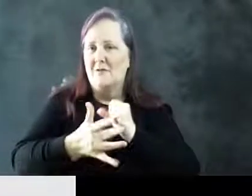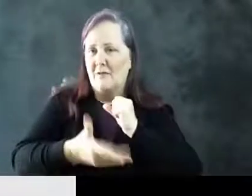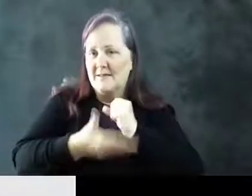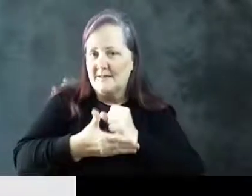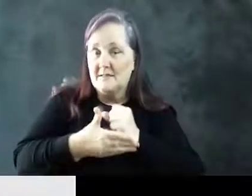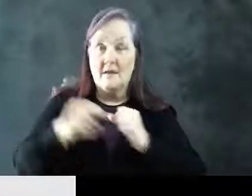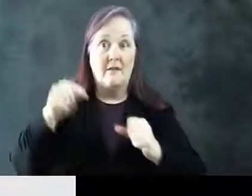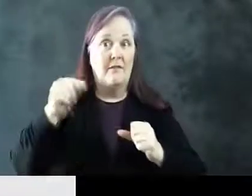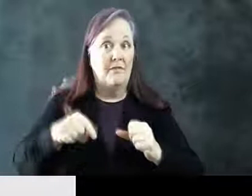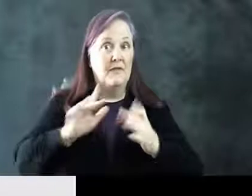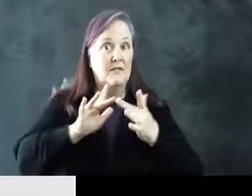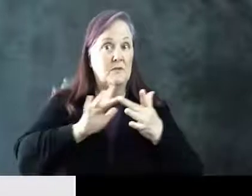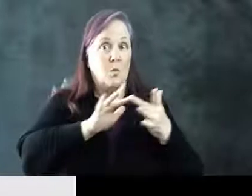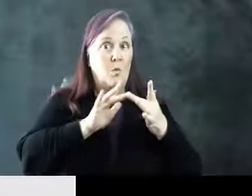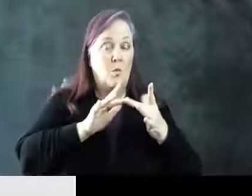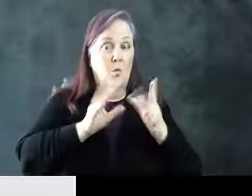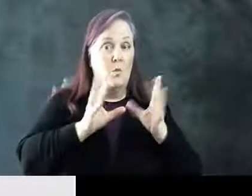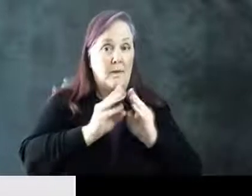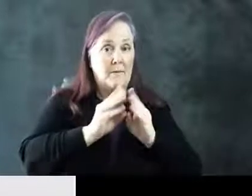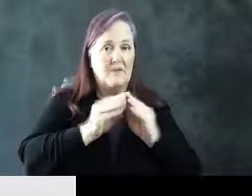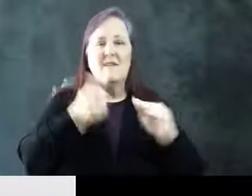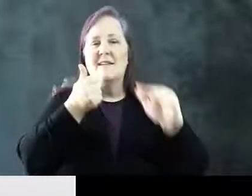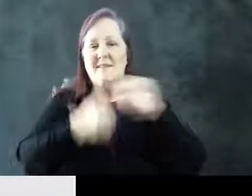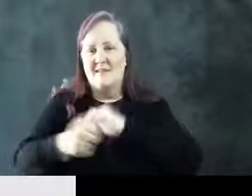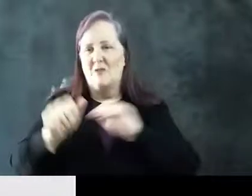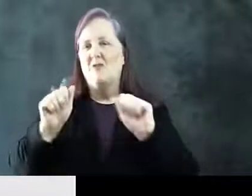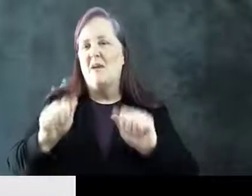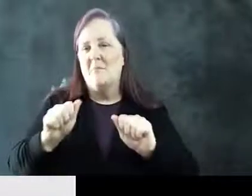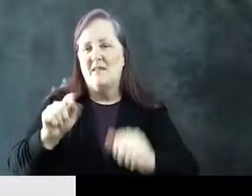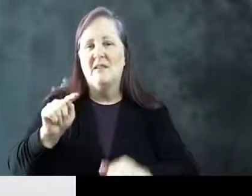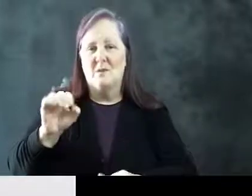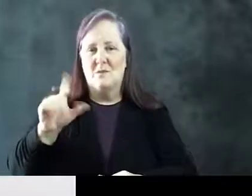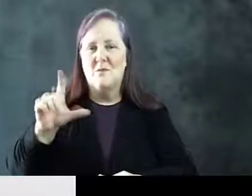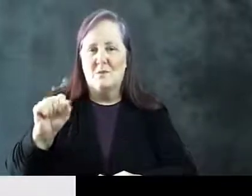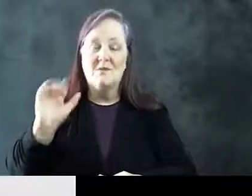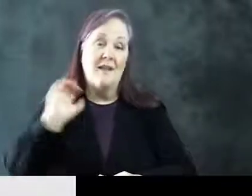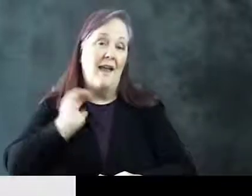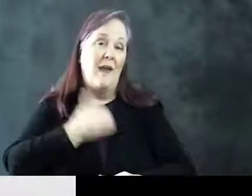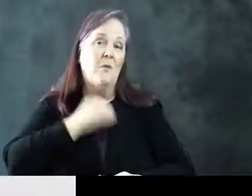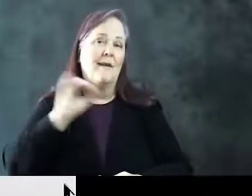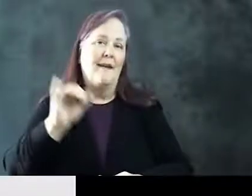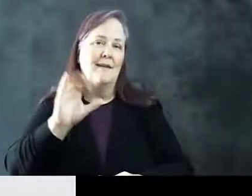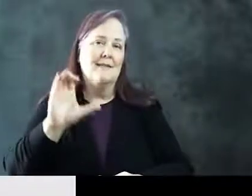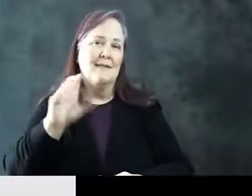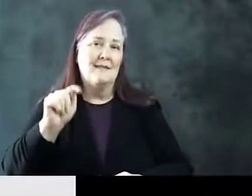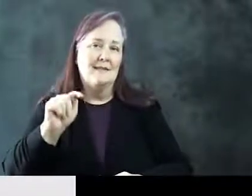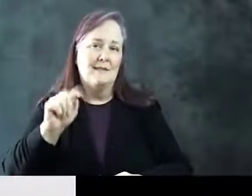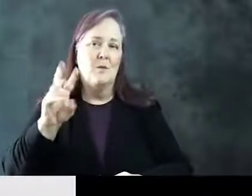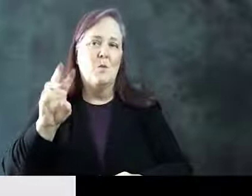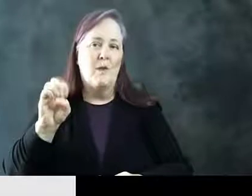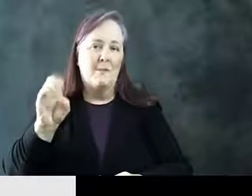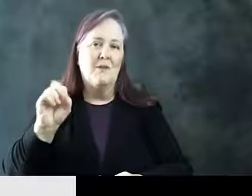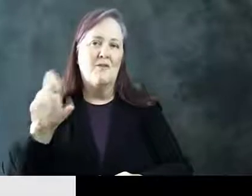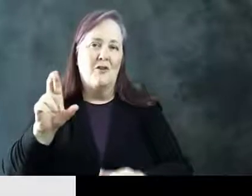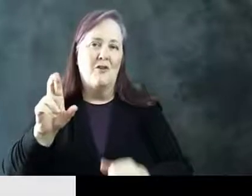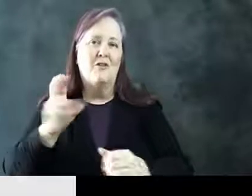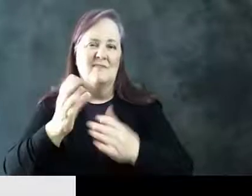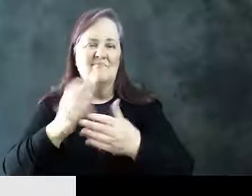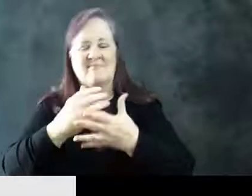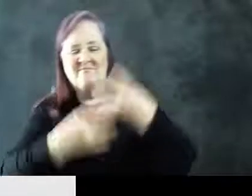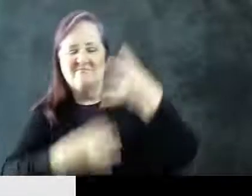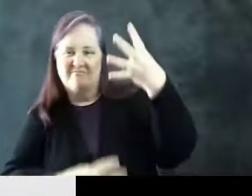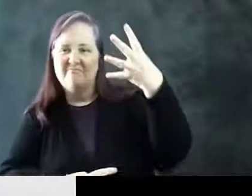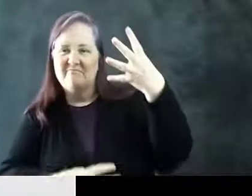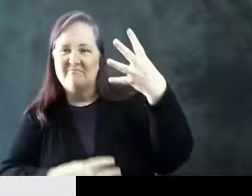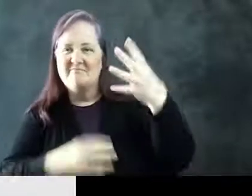webinar is included under Ability Tools as our ICT webinar series. And on this slide, I have the